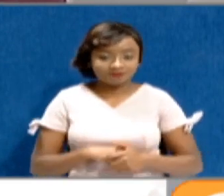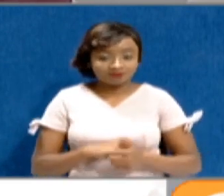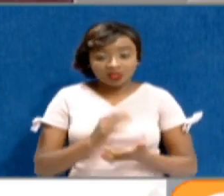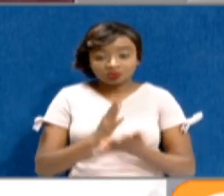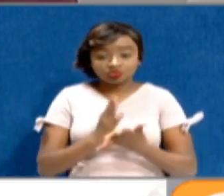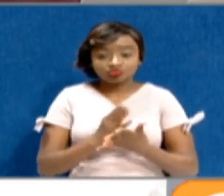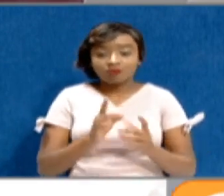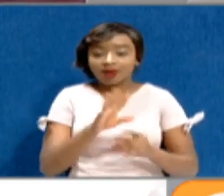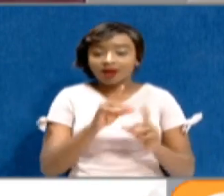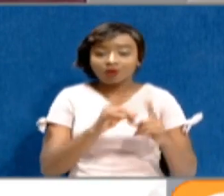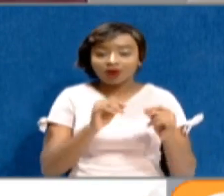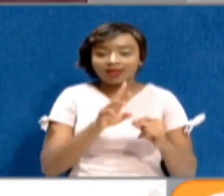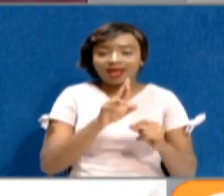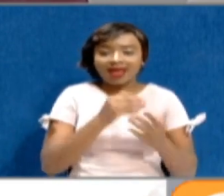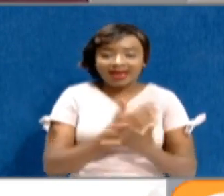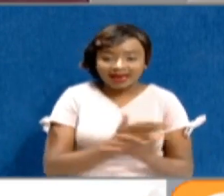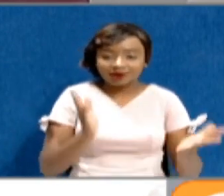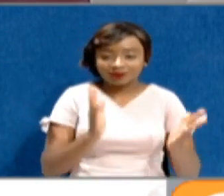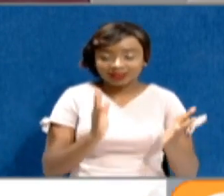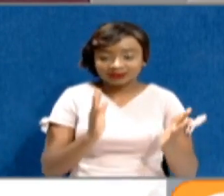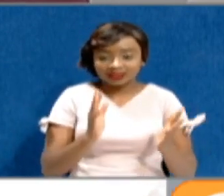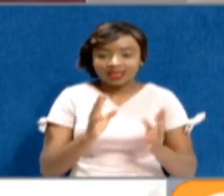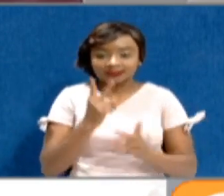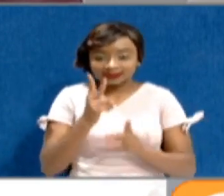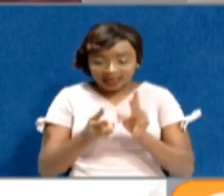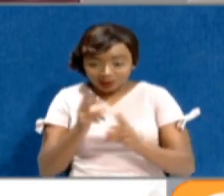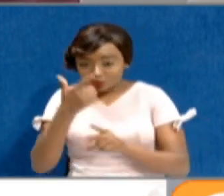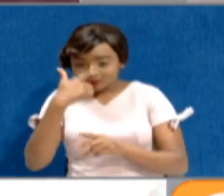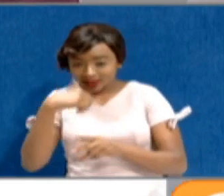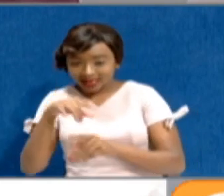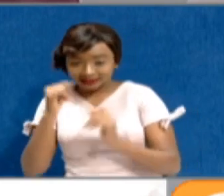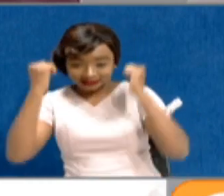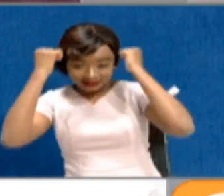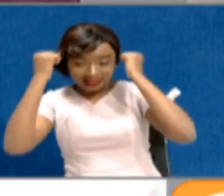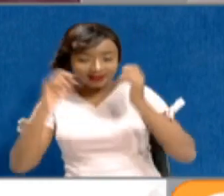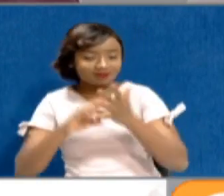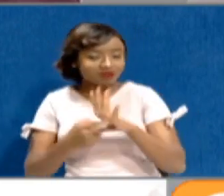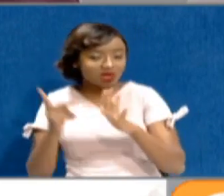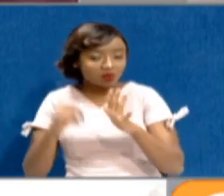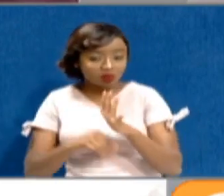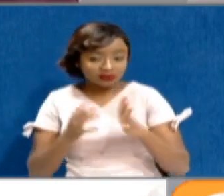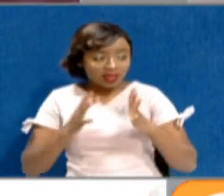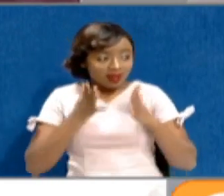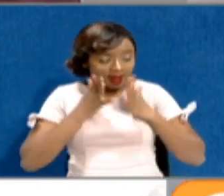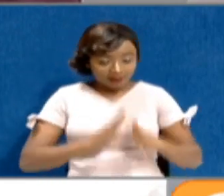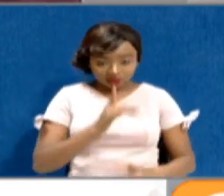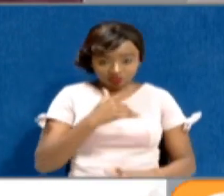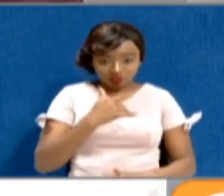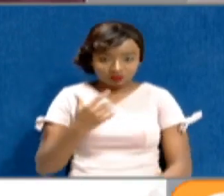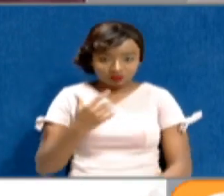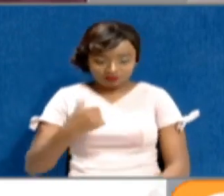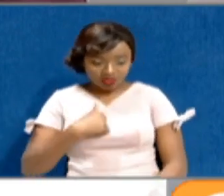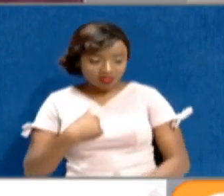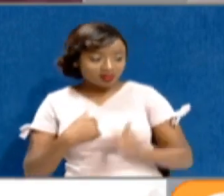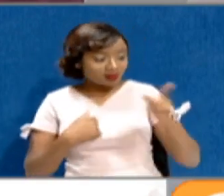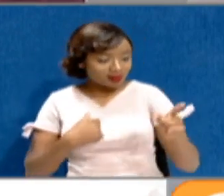sounds complicated, but this is simply what it means. It means the person who's injecting the recipient with the vaccine and the recipient of the vaccine, both of